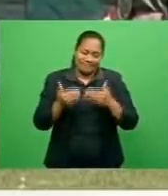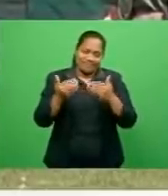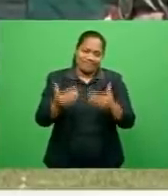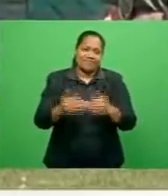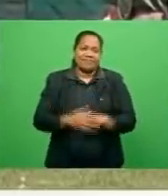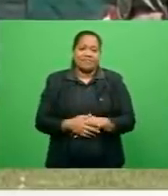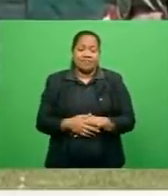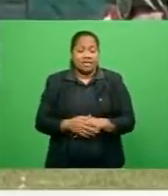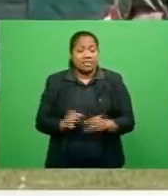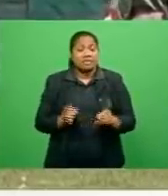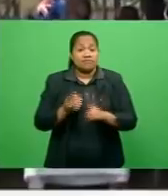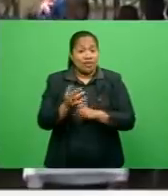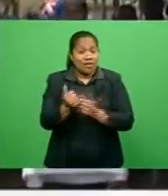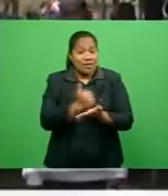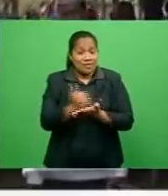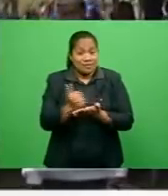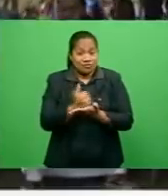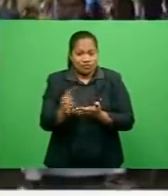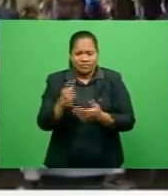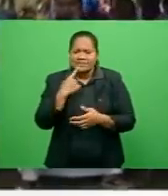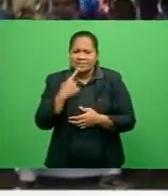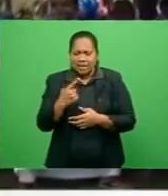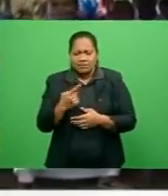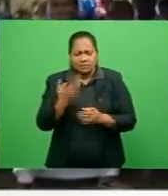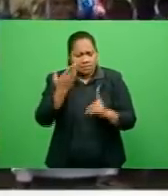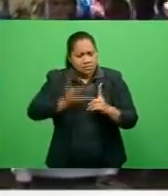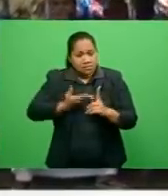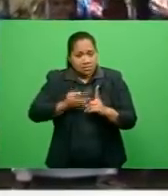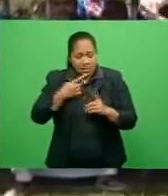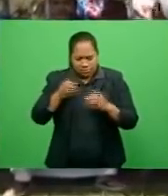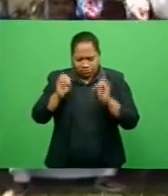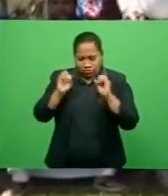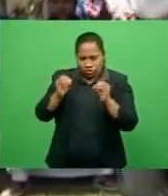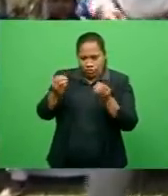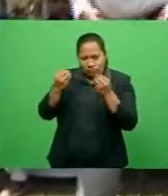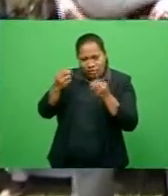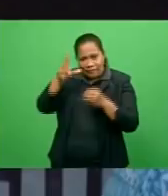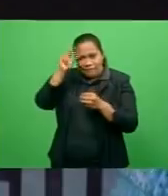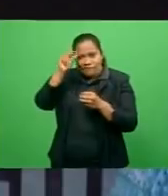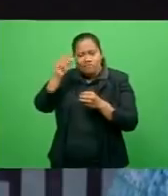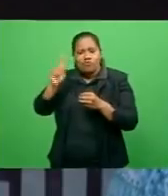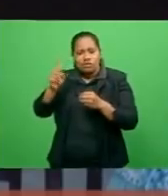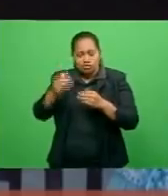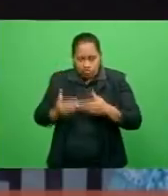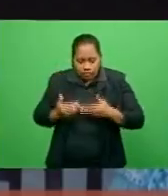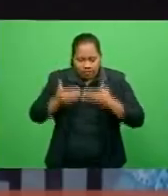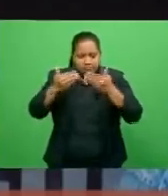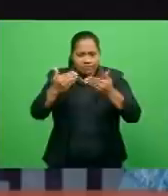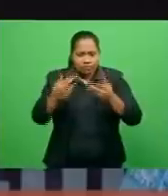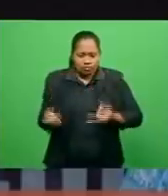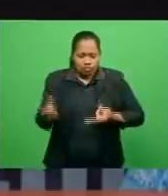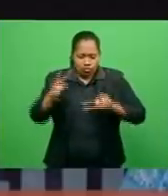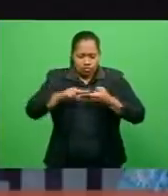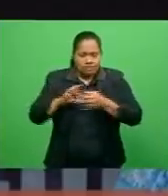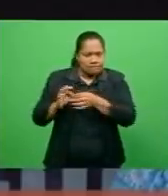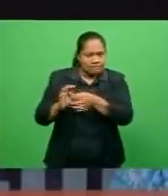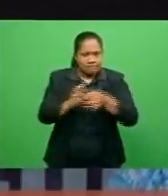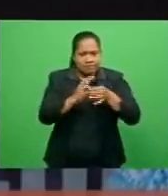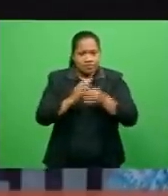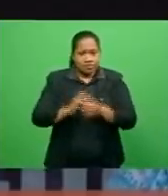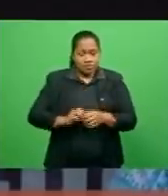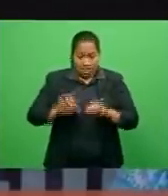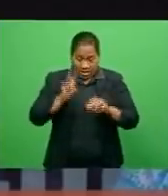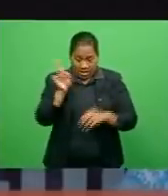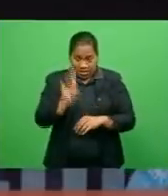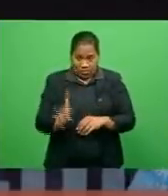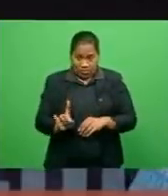Special Administrator says the pandemic has taught Fijians to move ahead in unity. Today we gather as a resilient nation